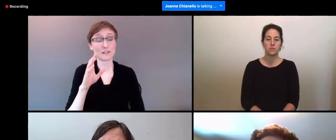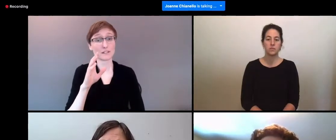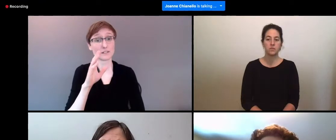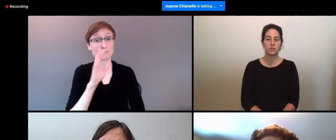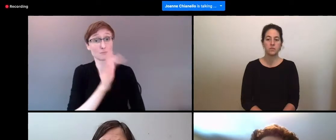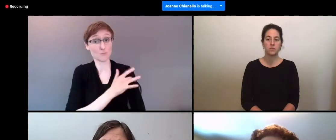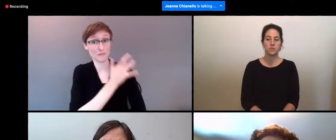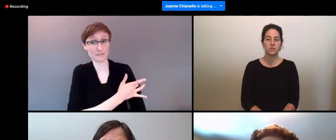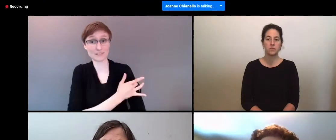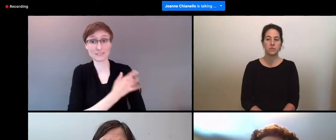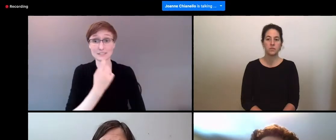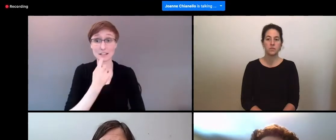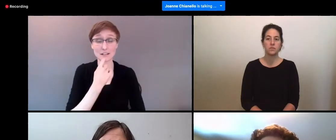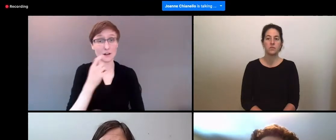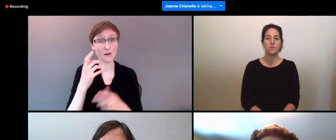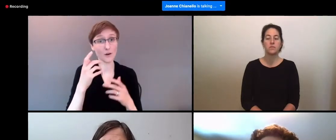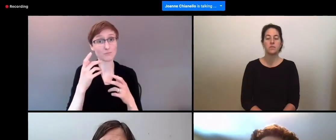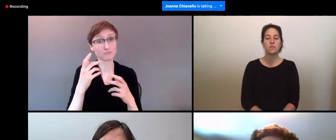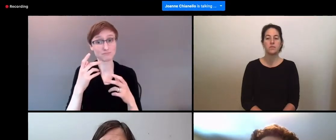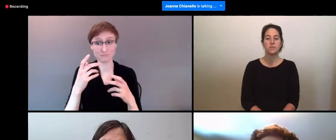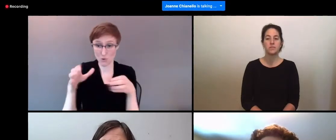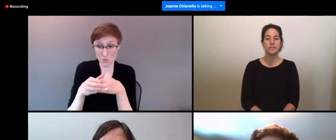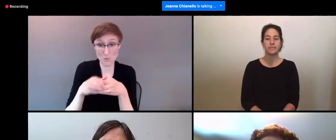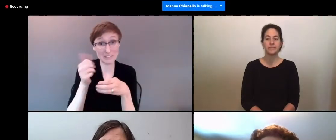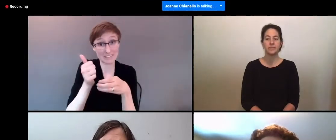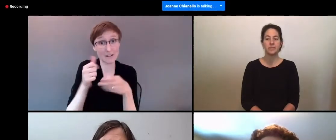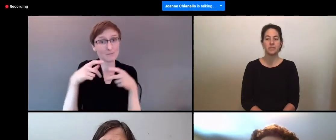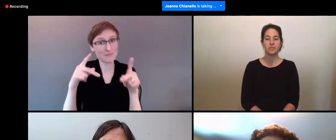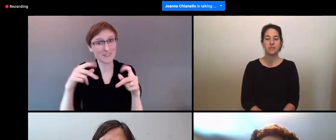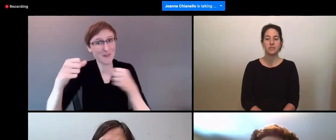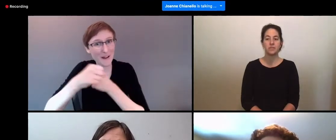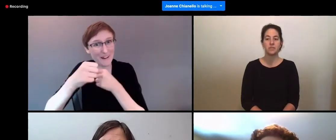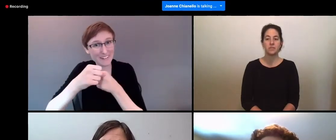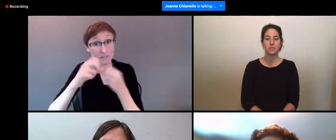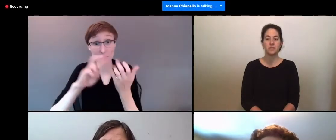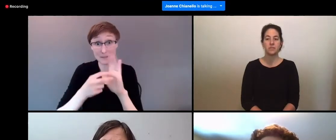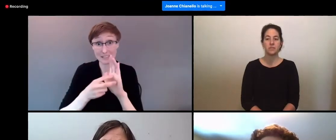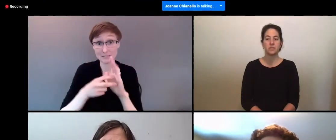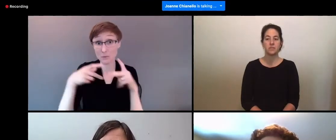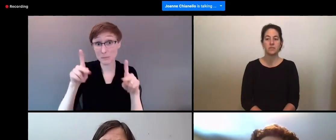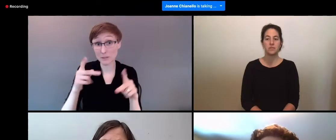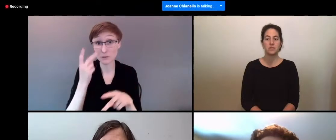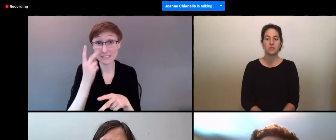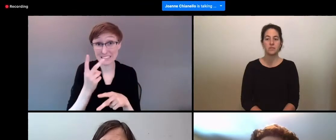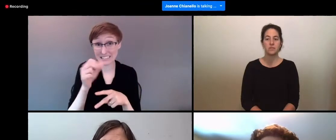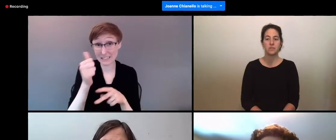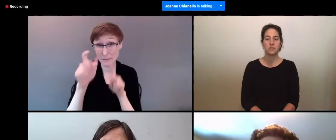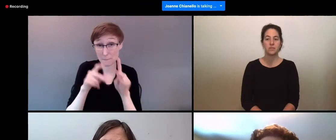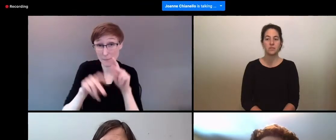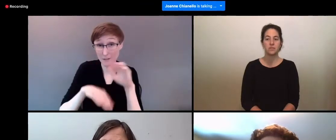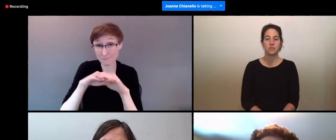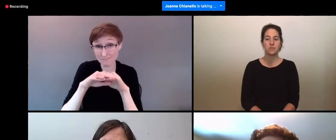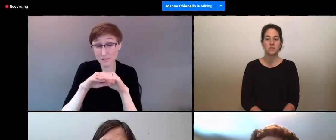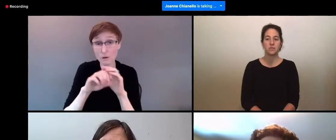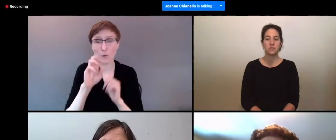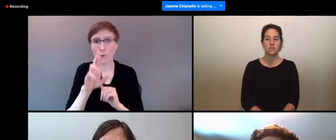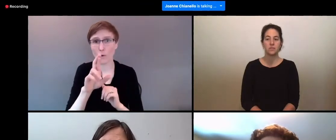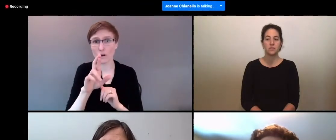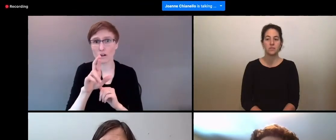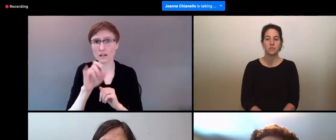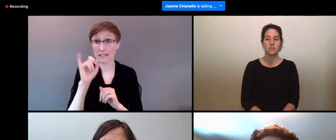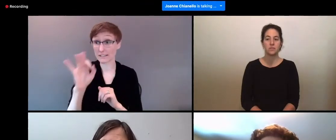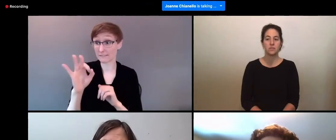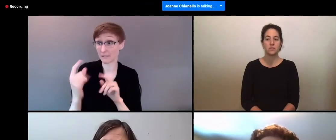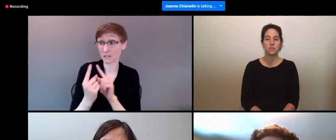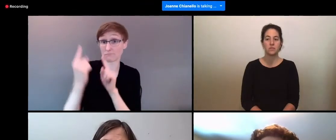that, you can hug in your group of 10, but does that mean you can only see 10 people, or can you still see people if you're staying 2 meters away?